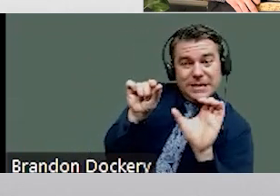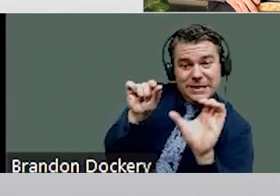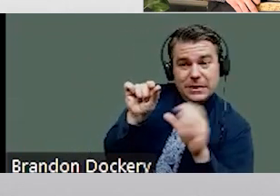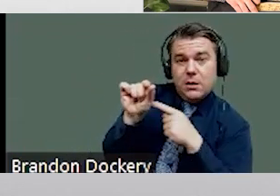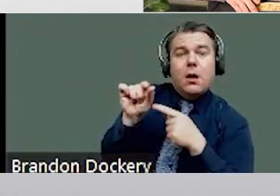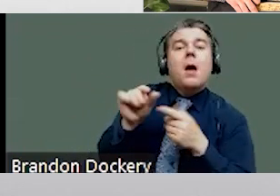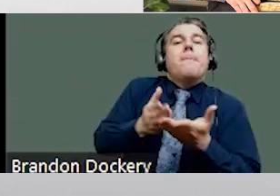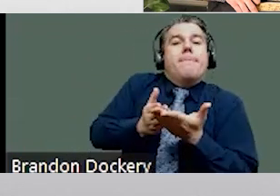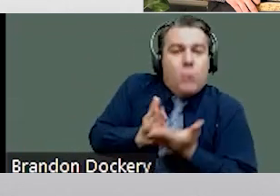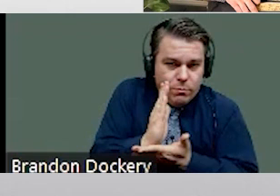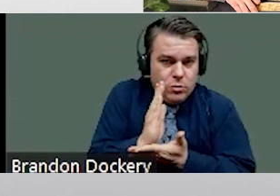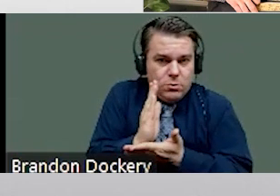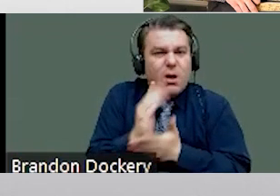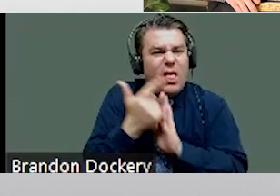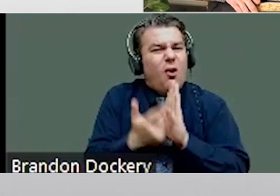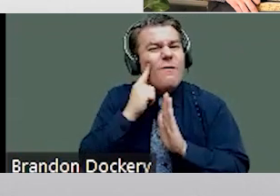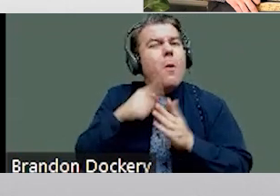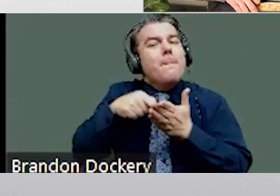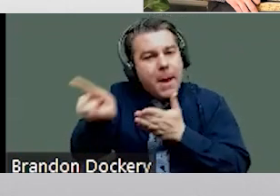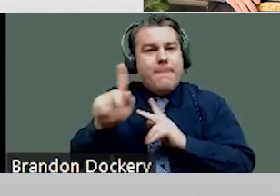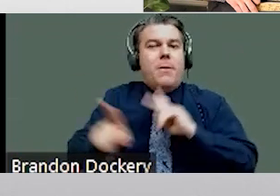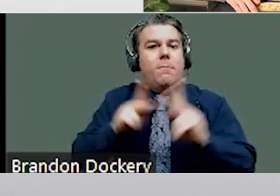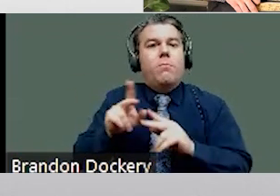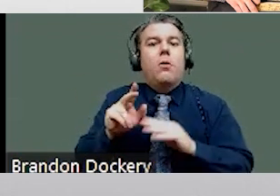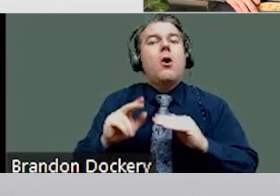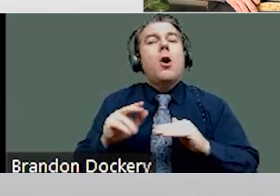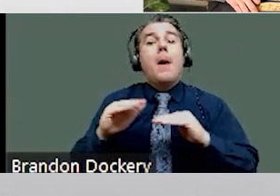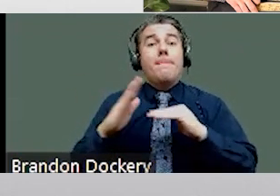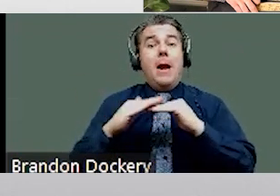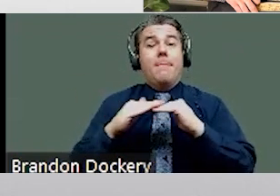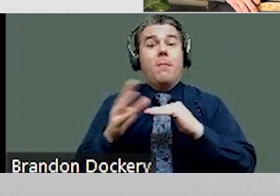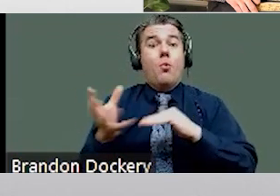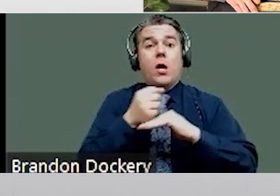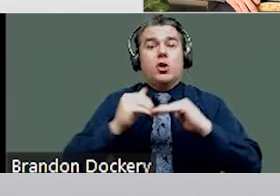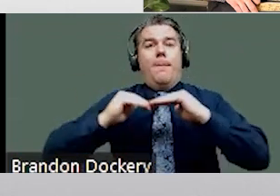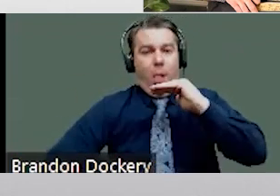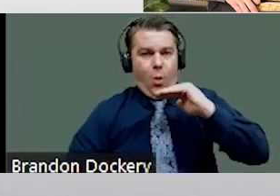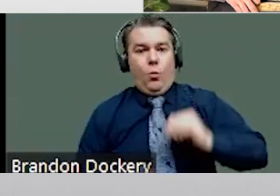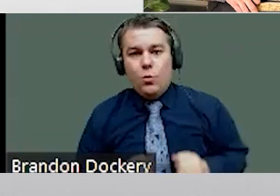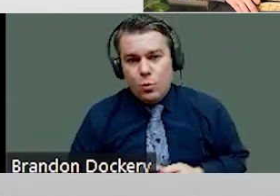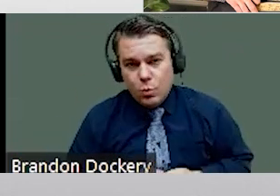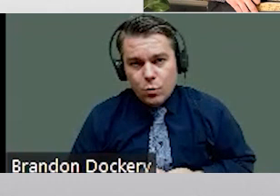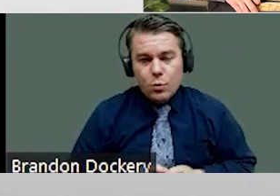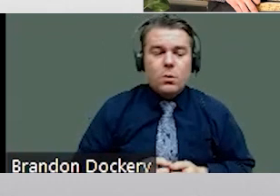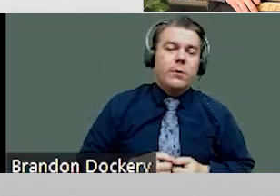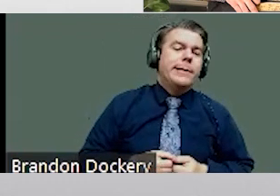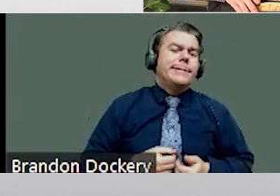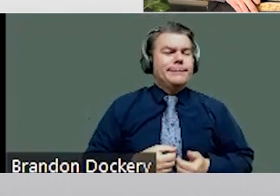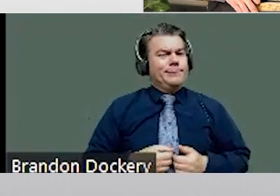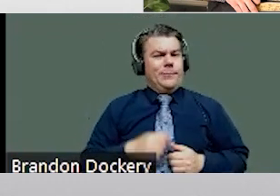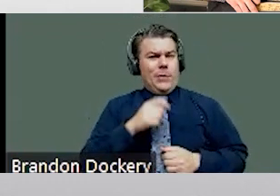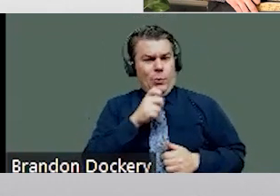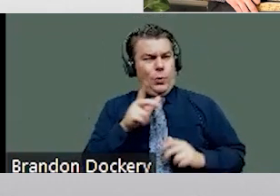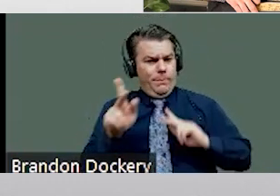legal to pay people subminimum wages. Now, did